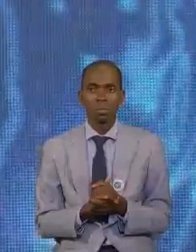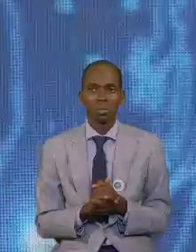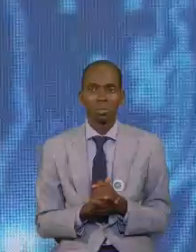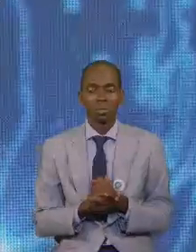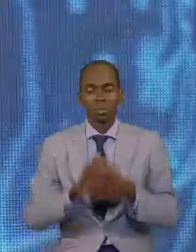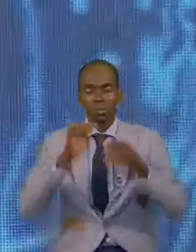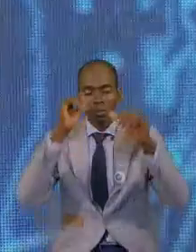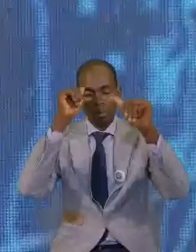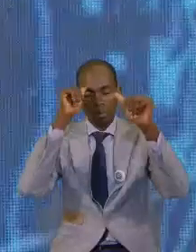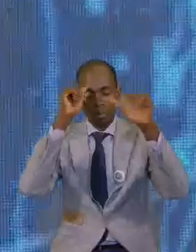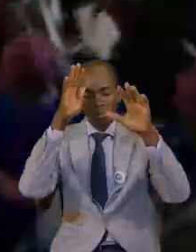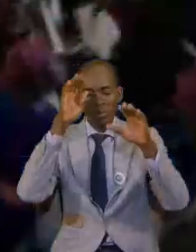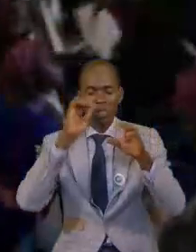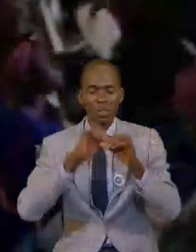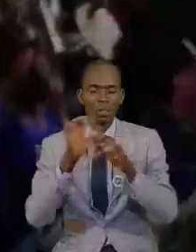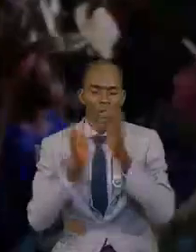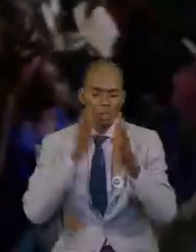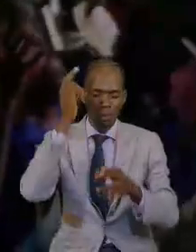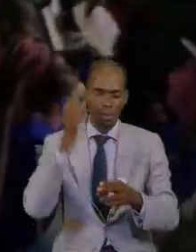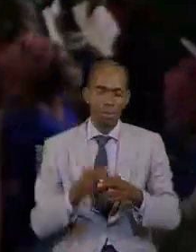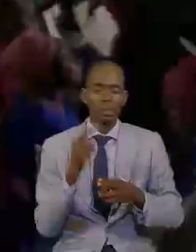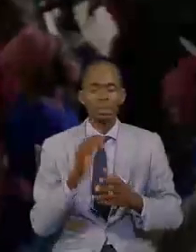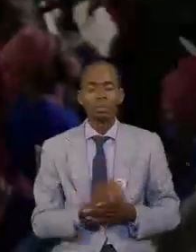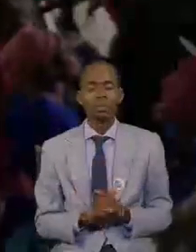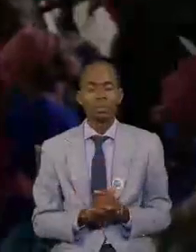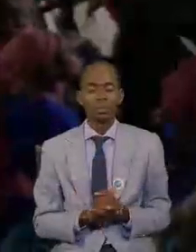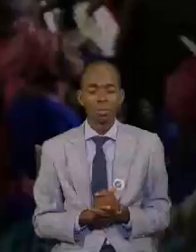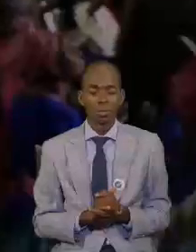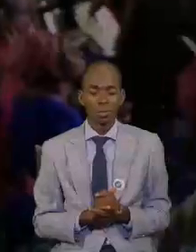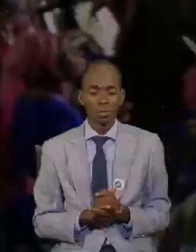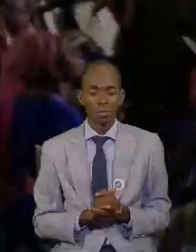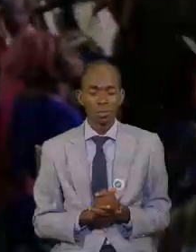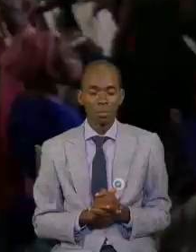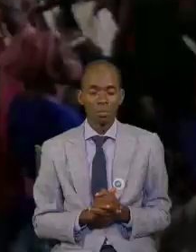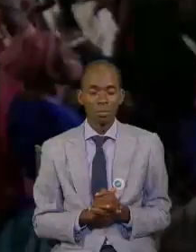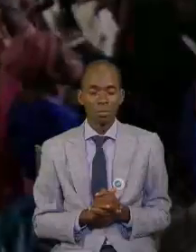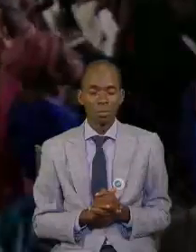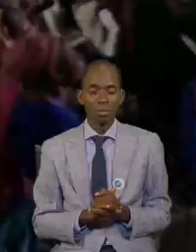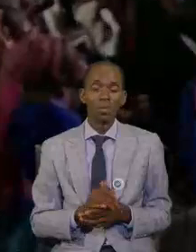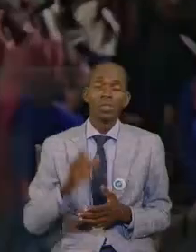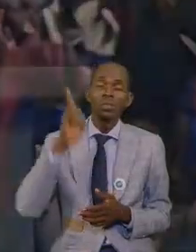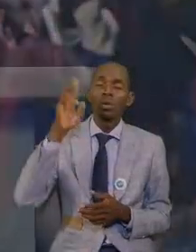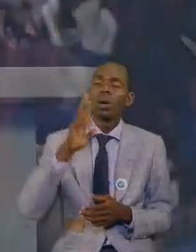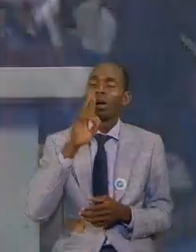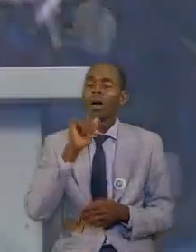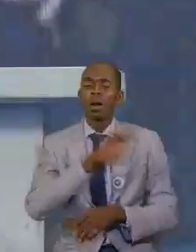Father, in Jesus' name, you are a mighty God,